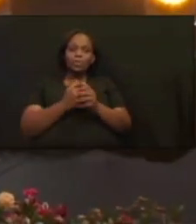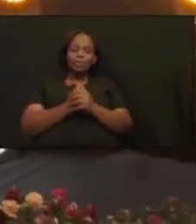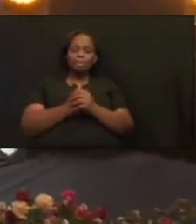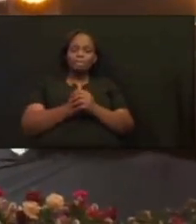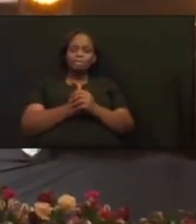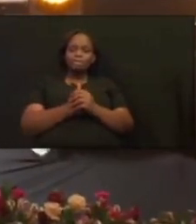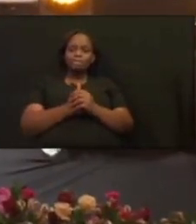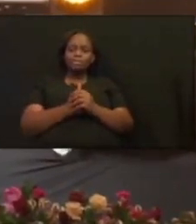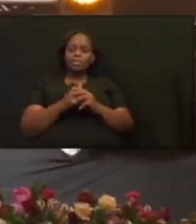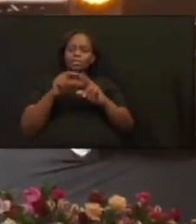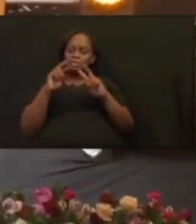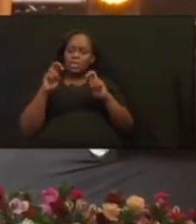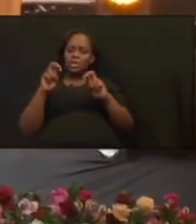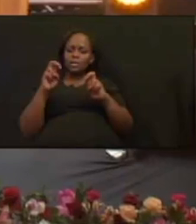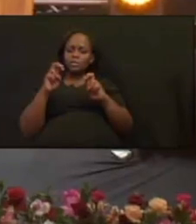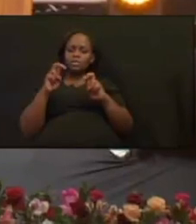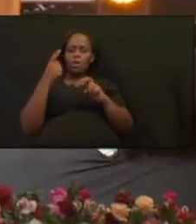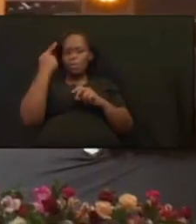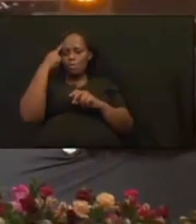new company.